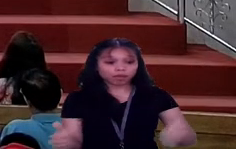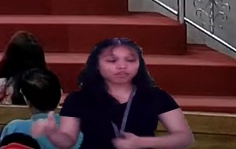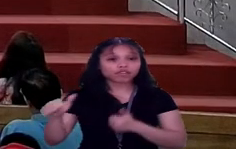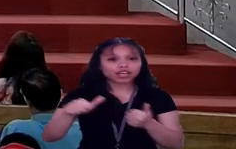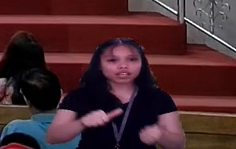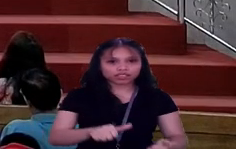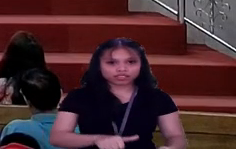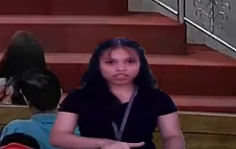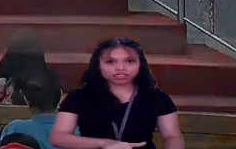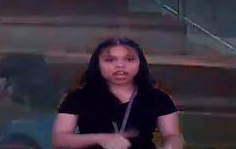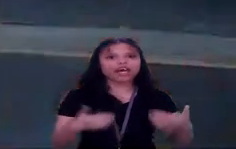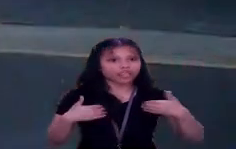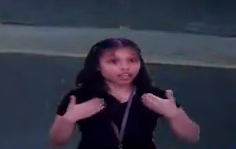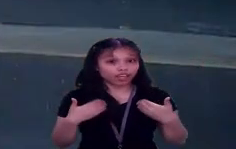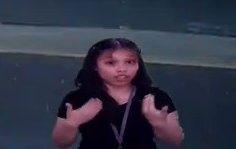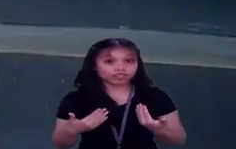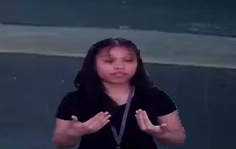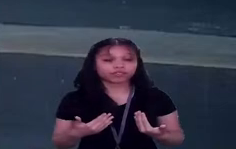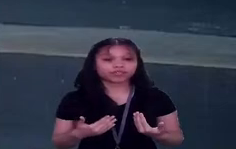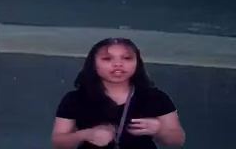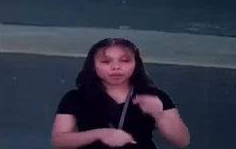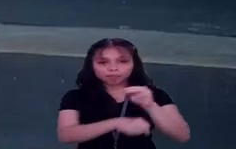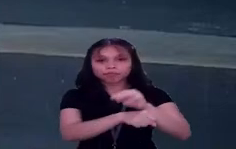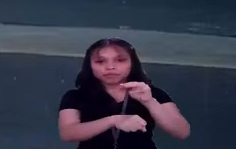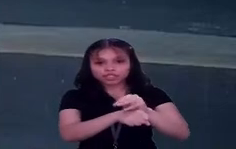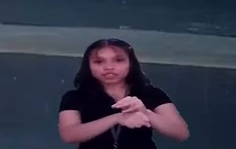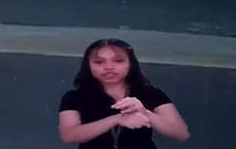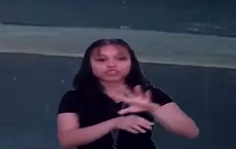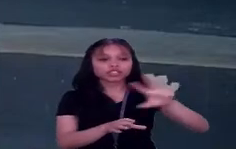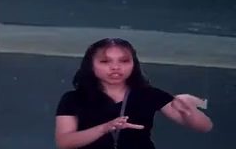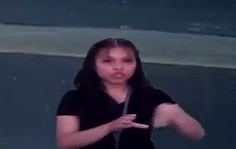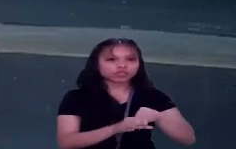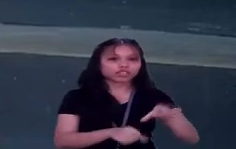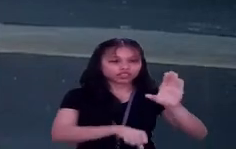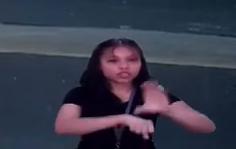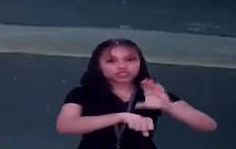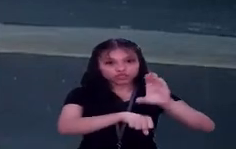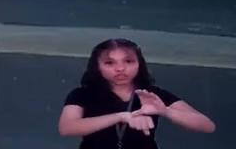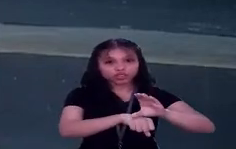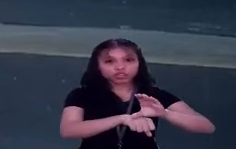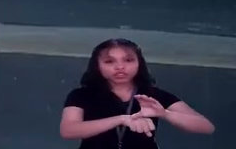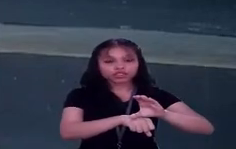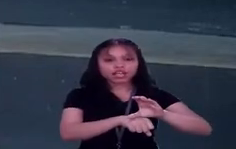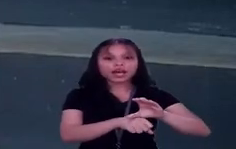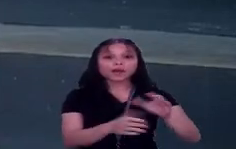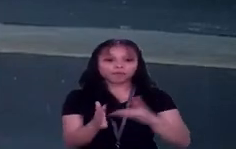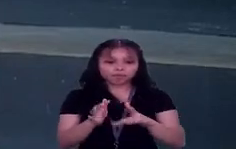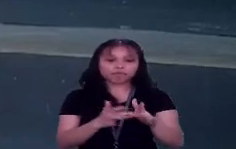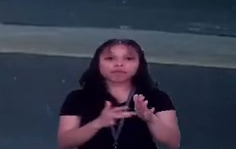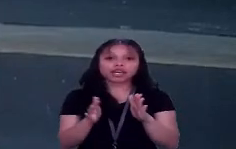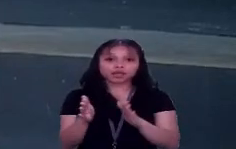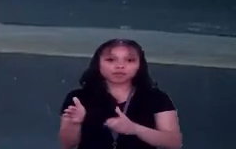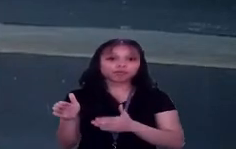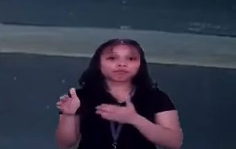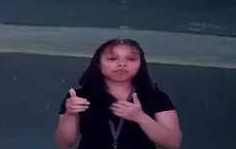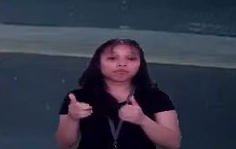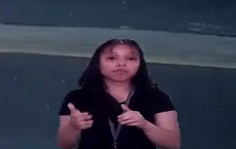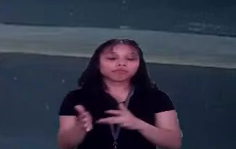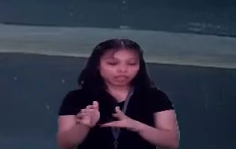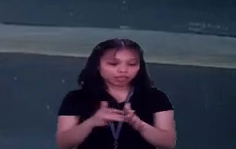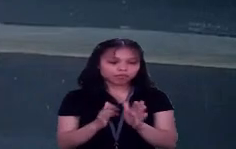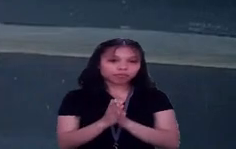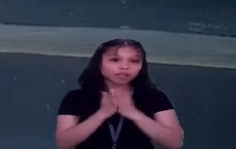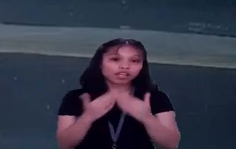also exposed to different ministries in our church and also attended the Baptist Bible College in Makati. where I